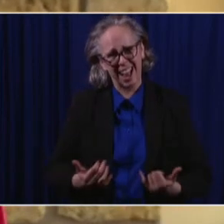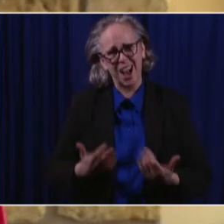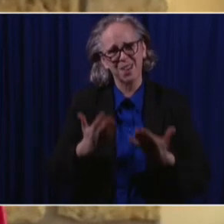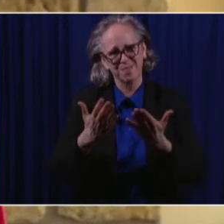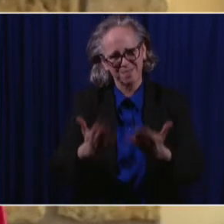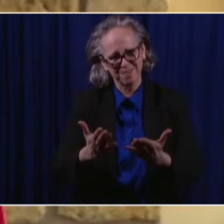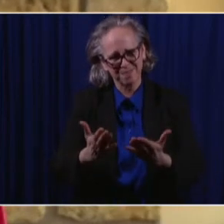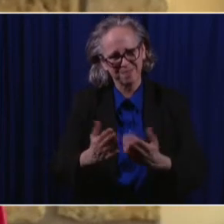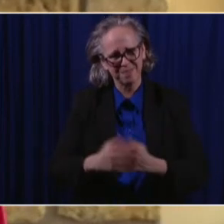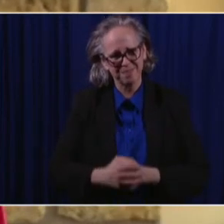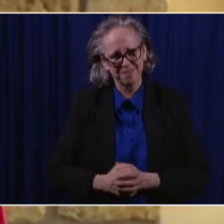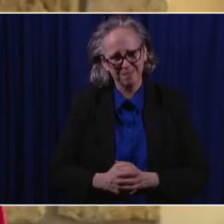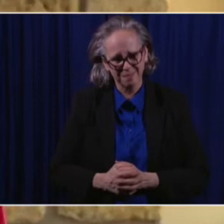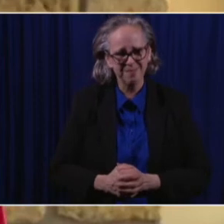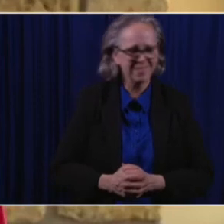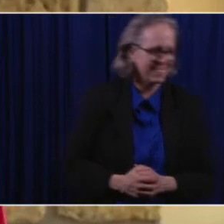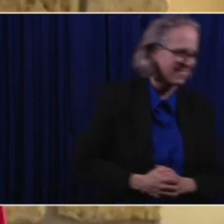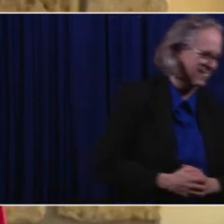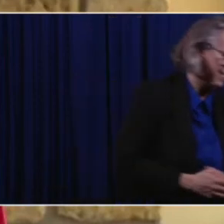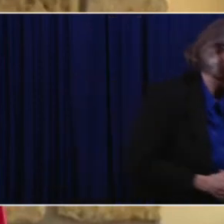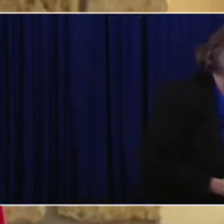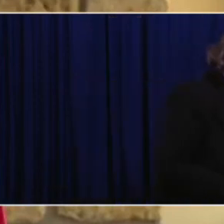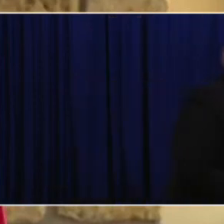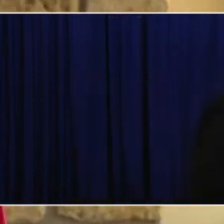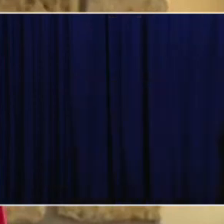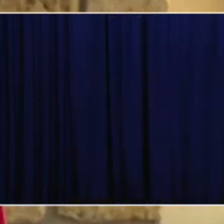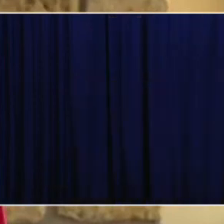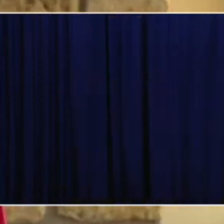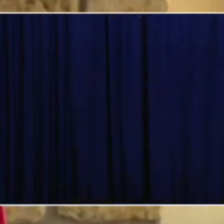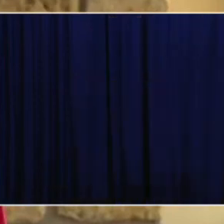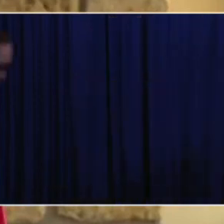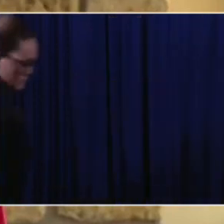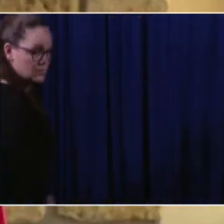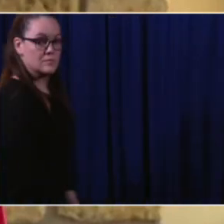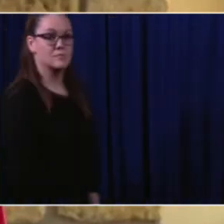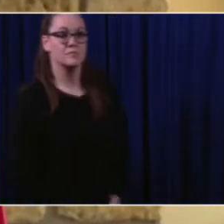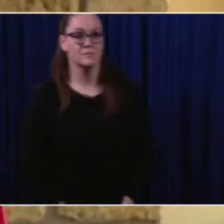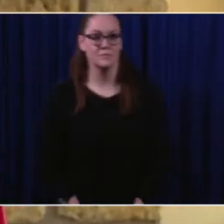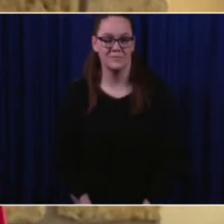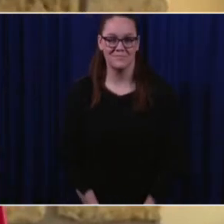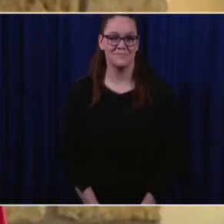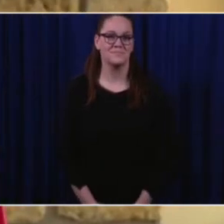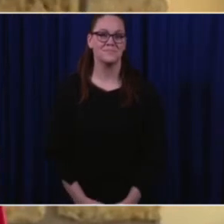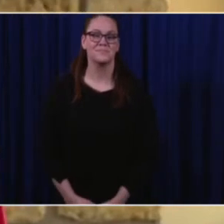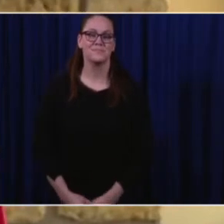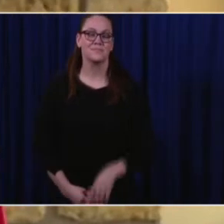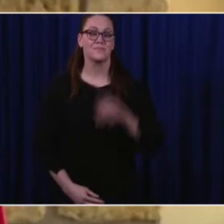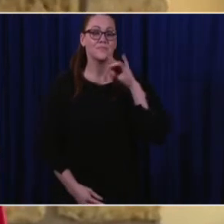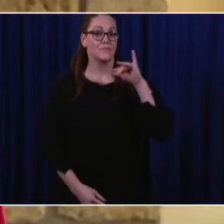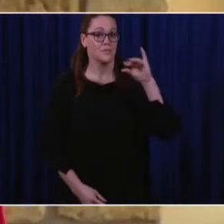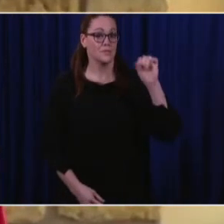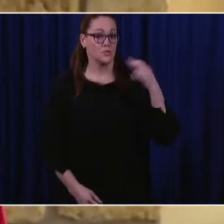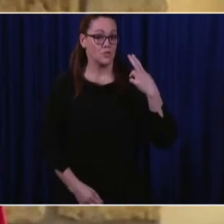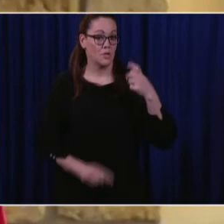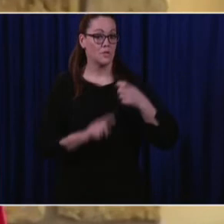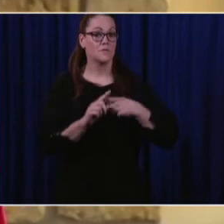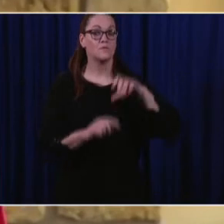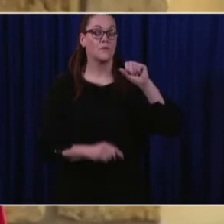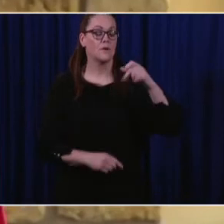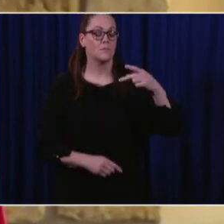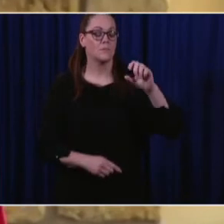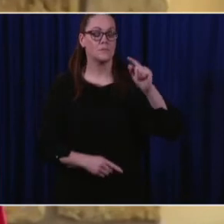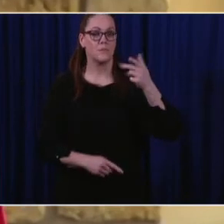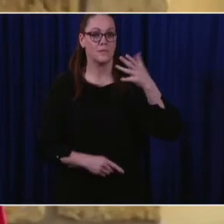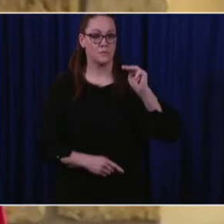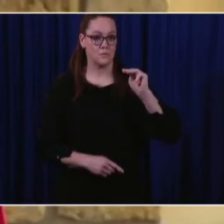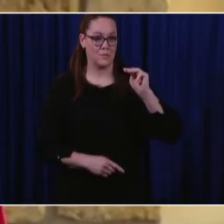any? Governor, first question today is from Josh Rutenberg at Spectrum News. Good afternoon, Governor. How are you?